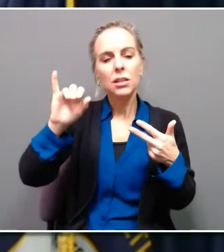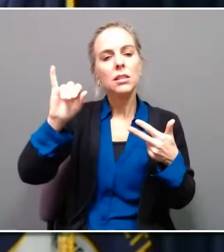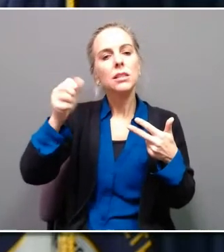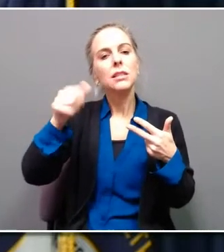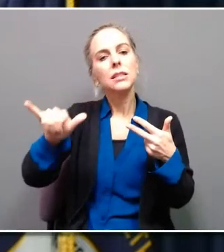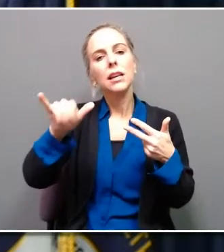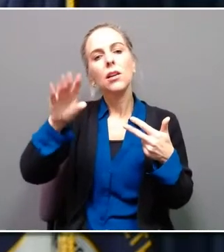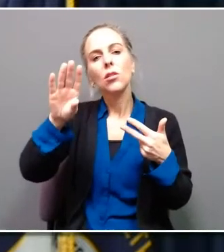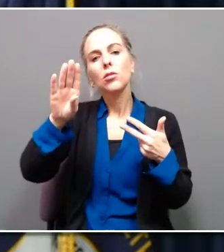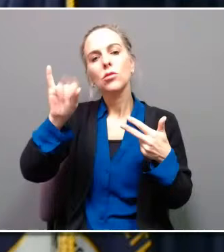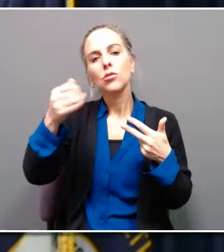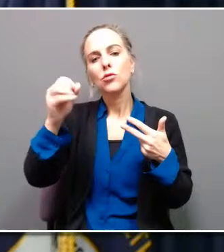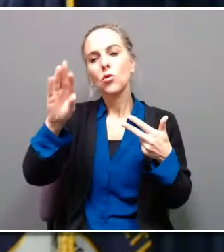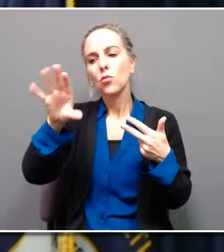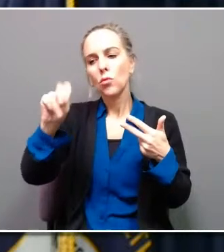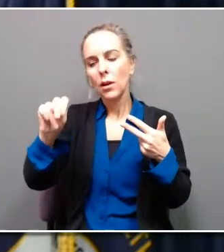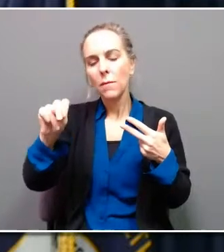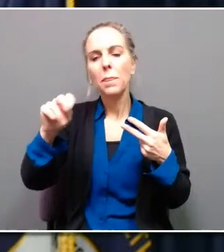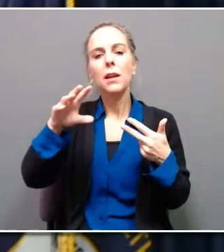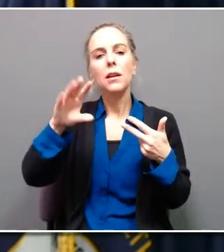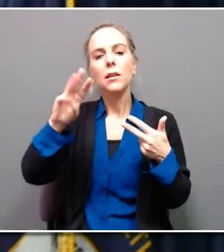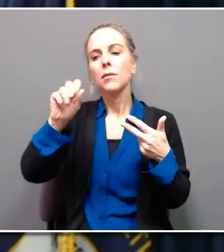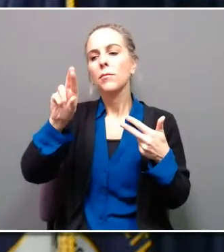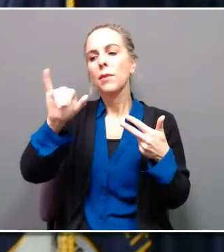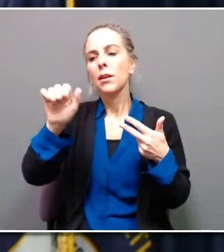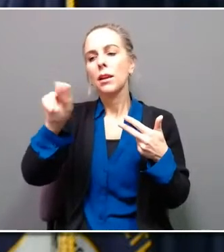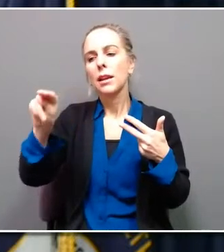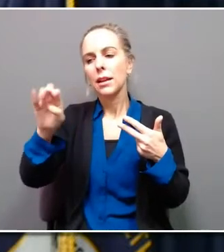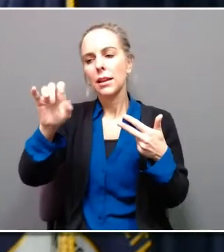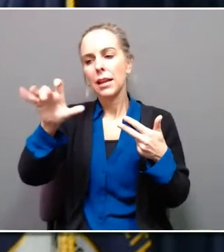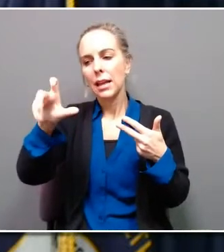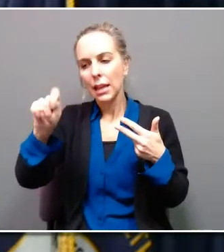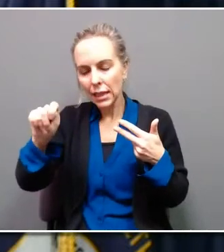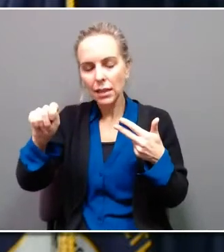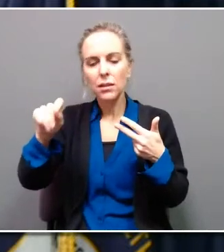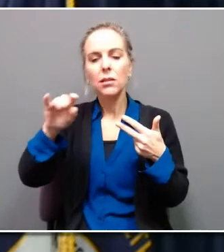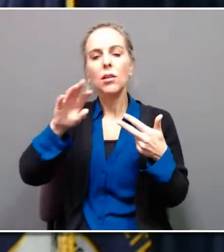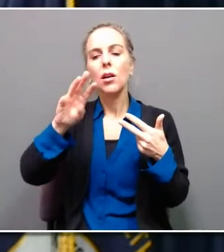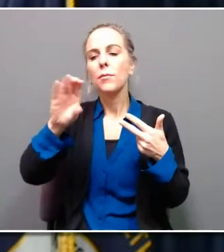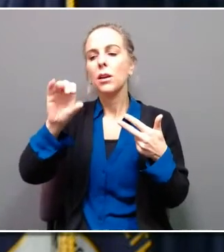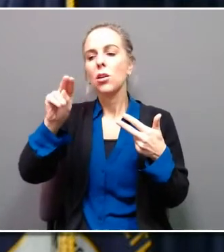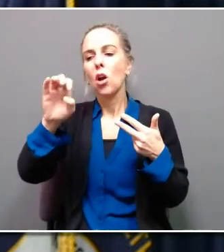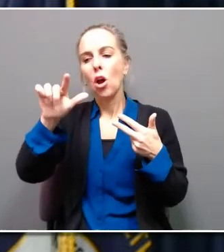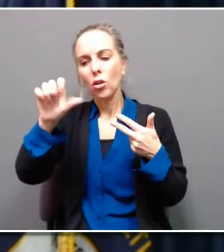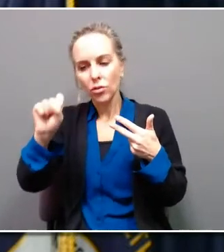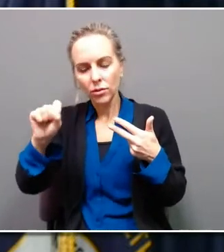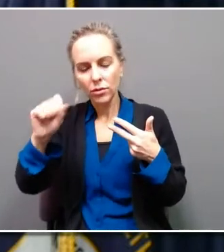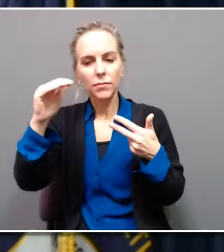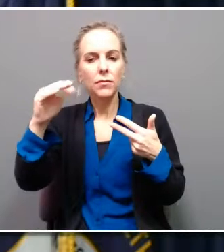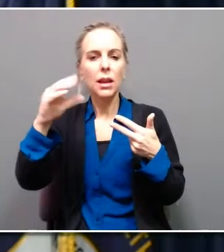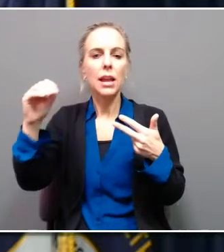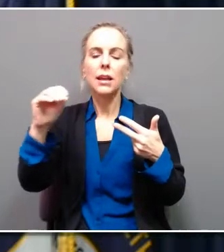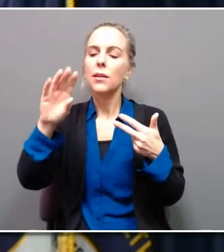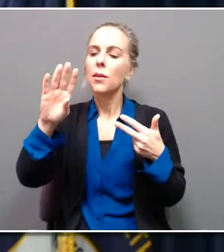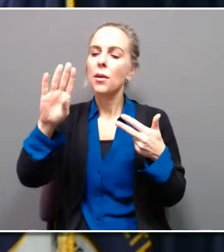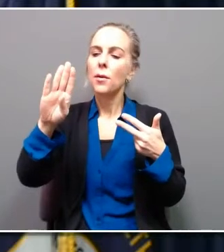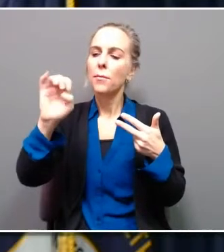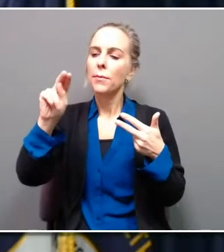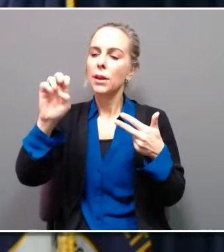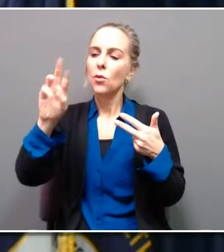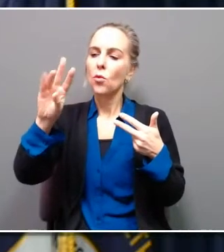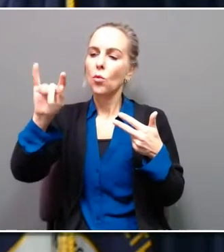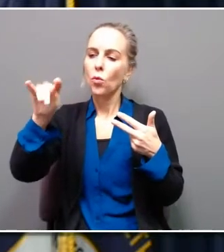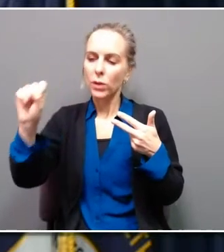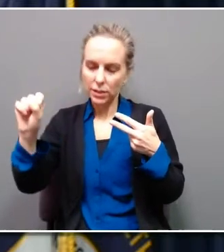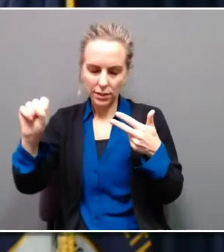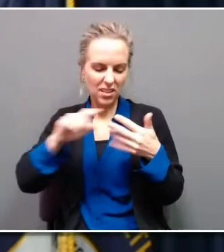late Tommy Elliott and Marianne Elliott, John and Heather McConnell, and Jonathan and Kelly Rabinowitz. We are